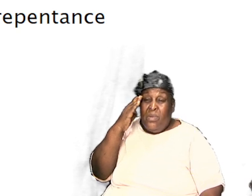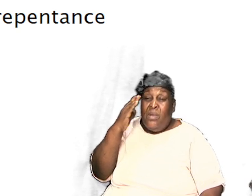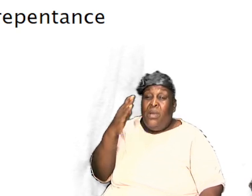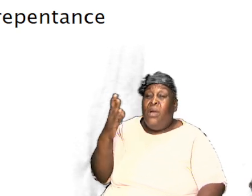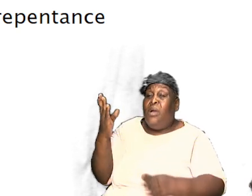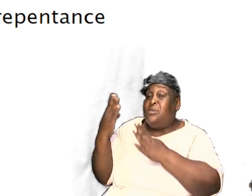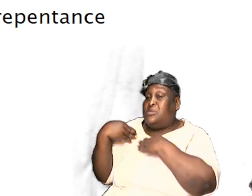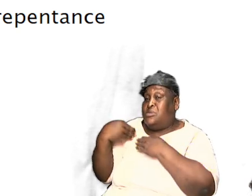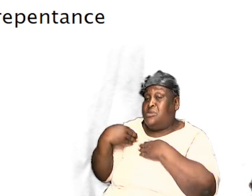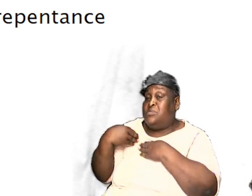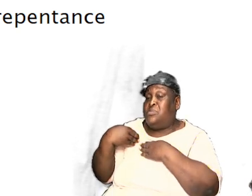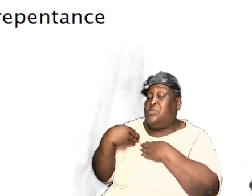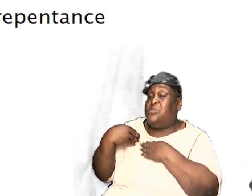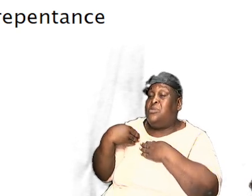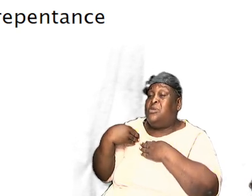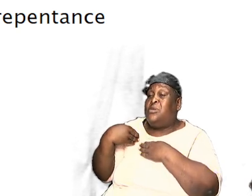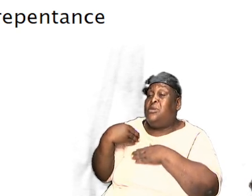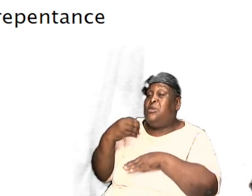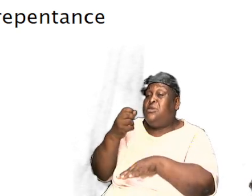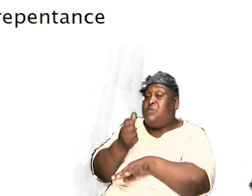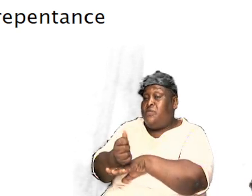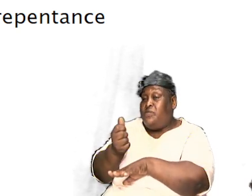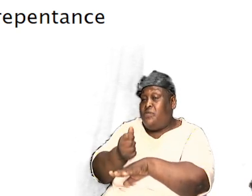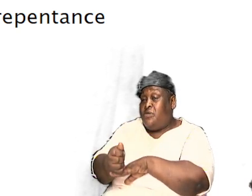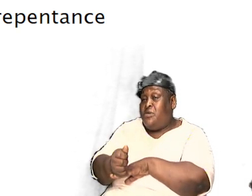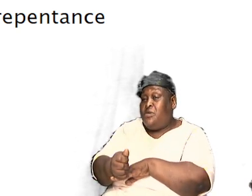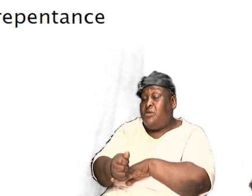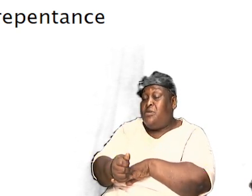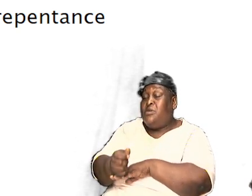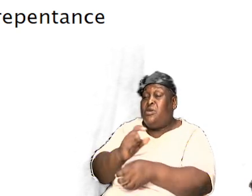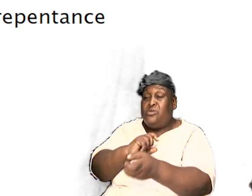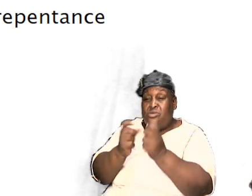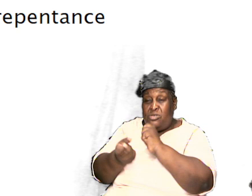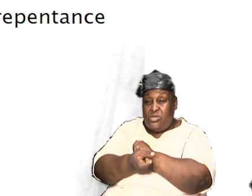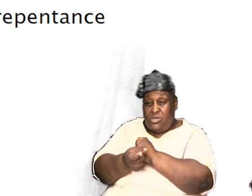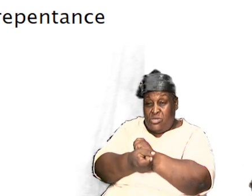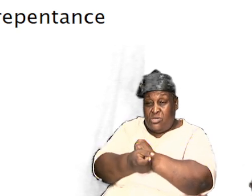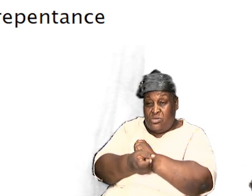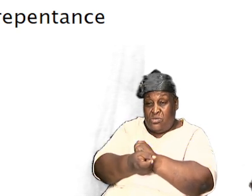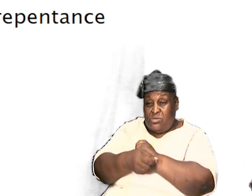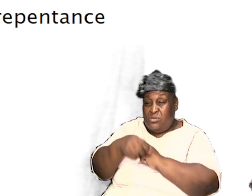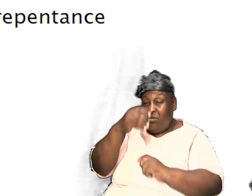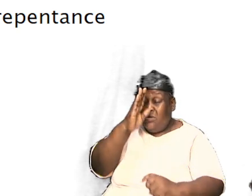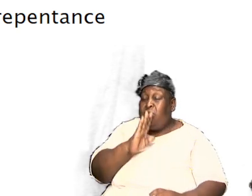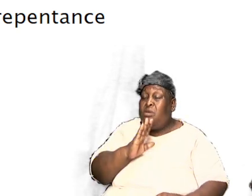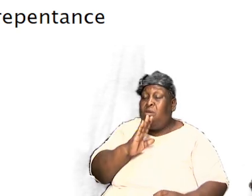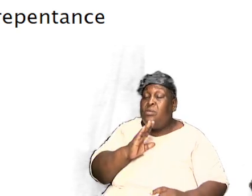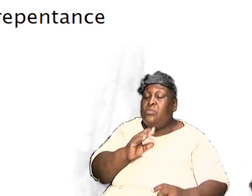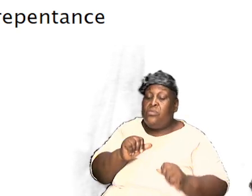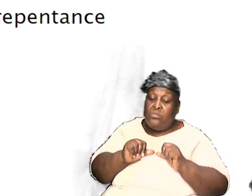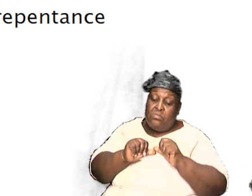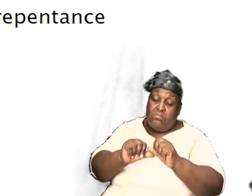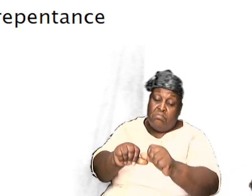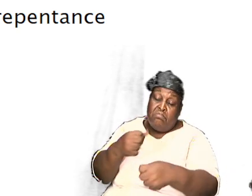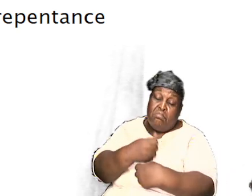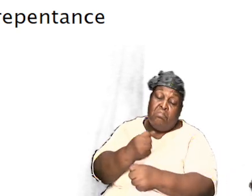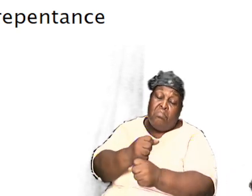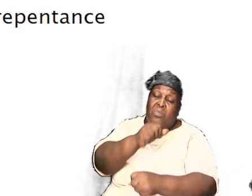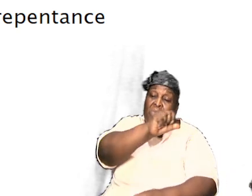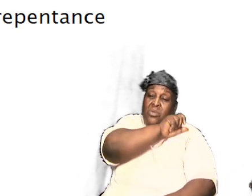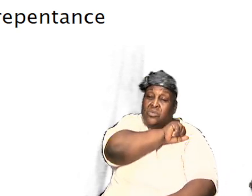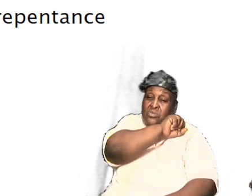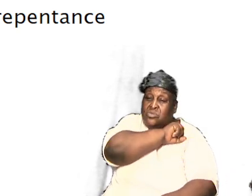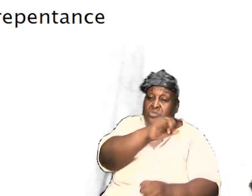made a note, I believe that God would allow him to continue to live.